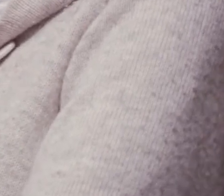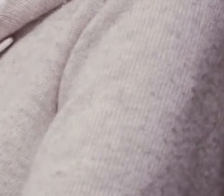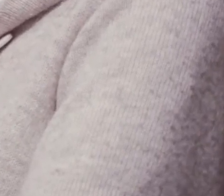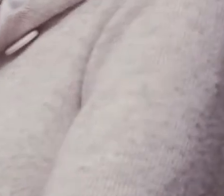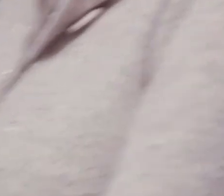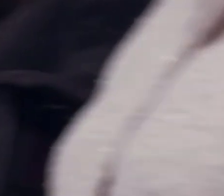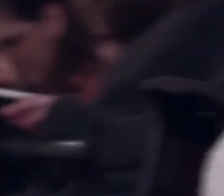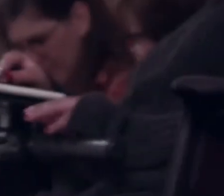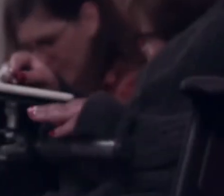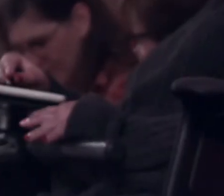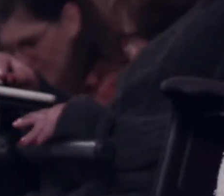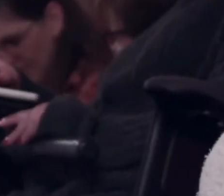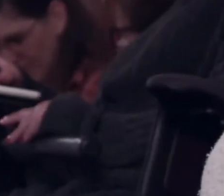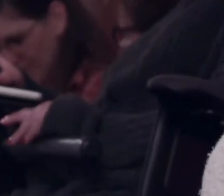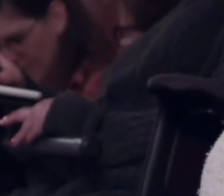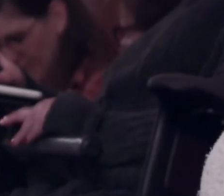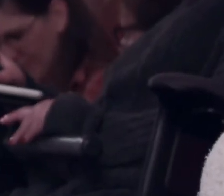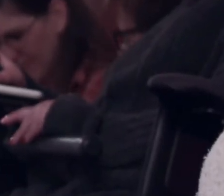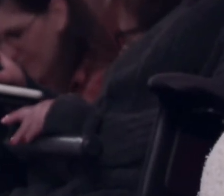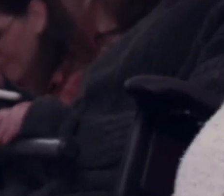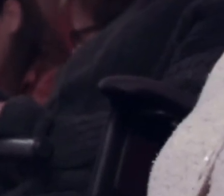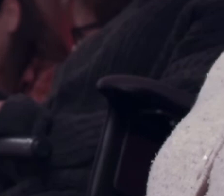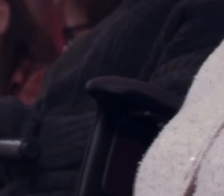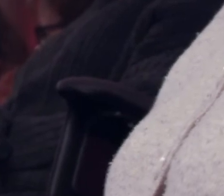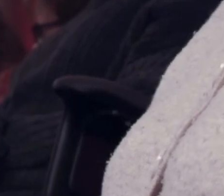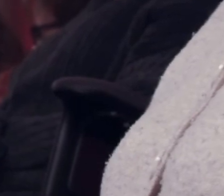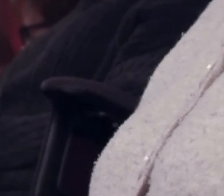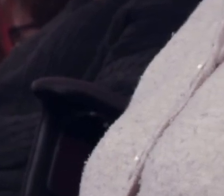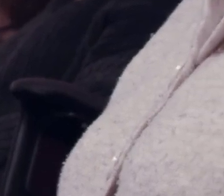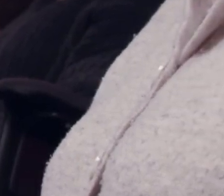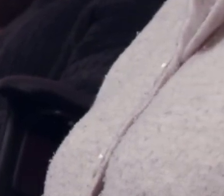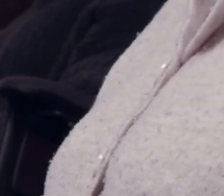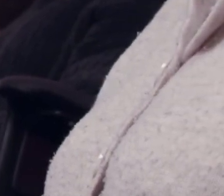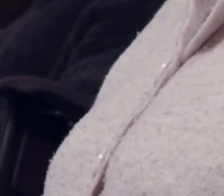First, I'd just like everyone to give a round of applause to our excellent panelists.